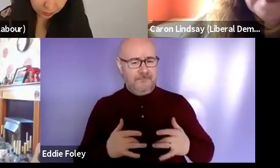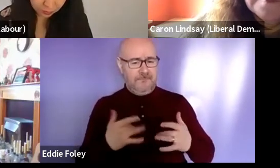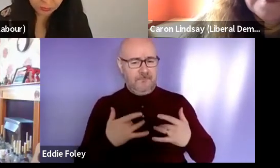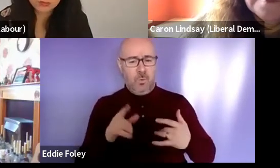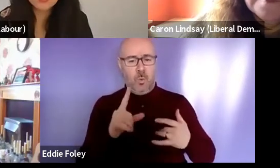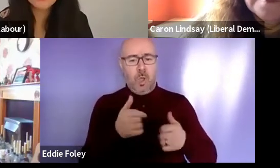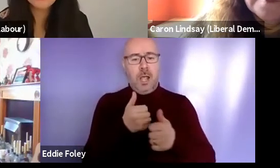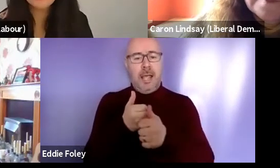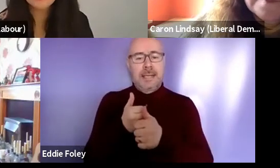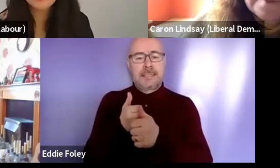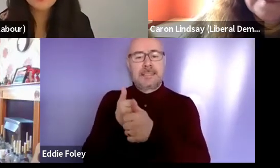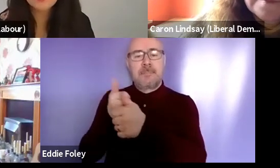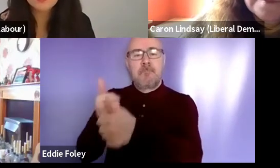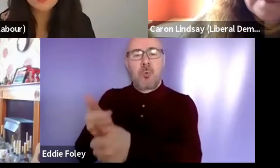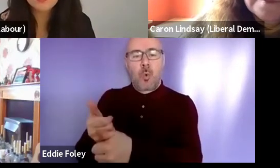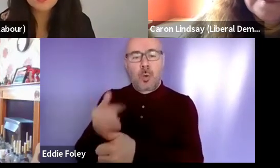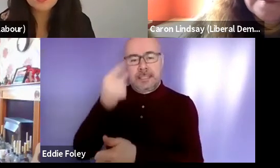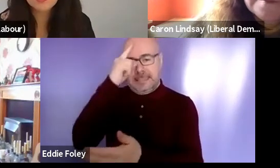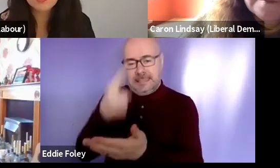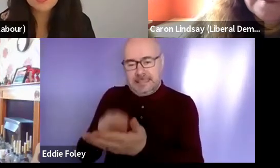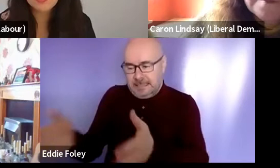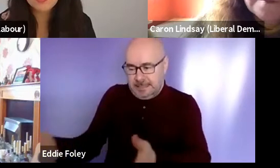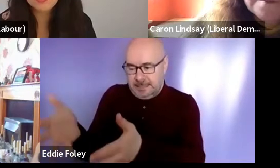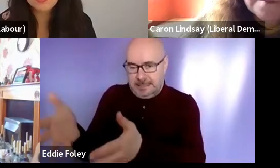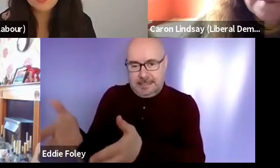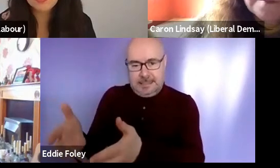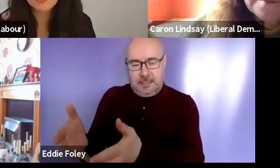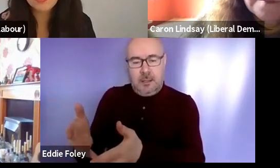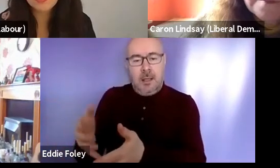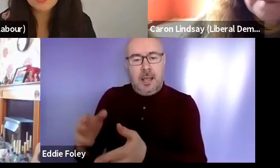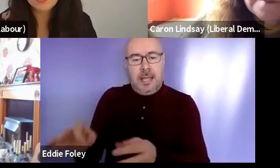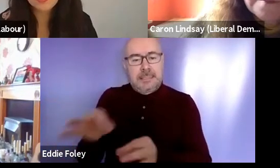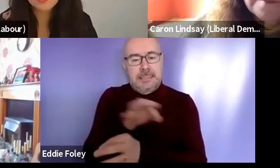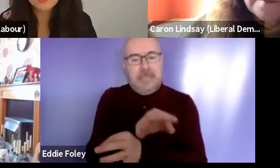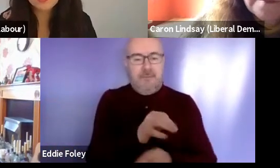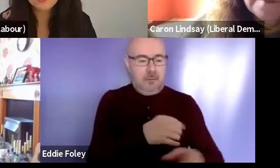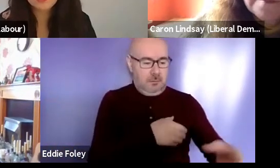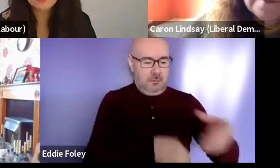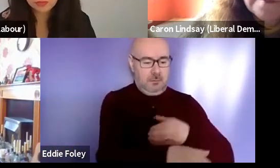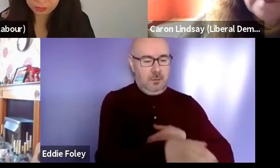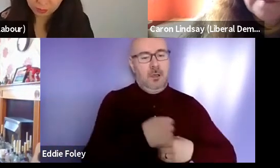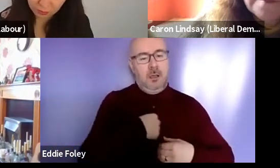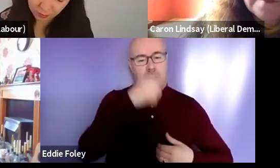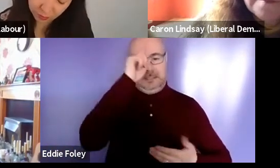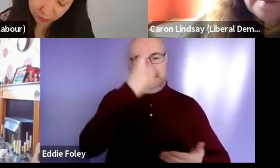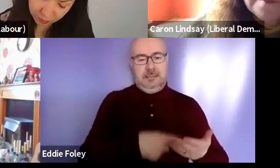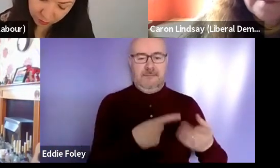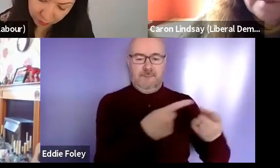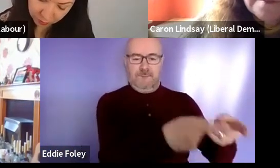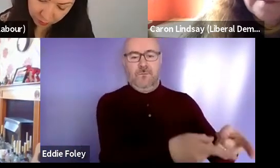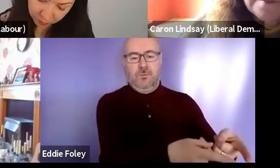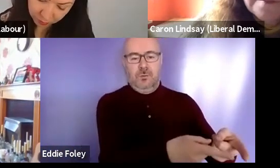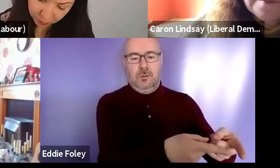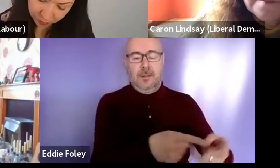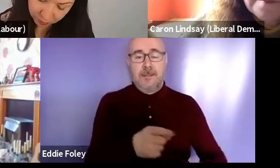decision-making instead of substitute decision-making? And I suspect that that ties up with reaching people